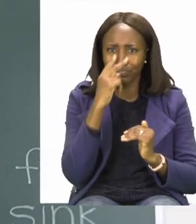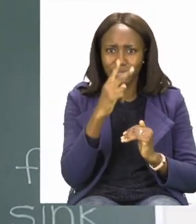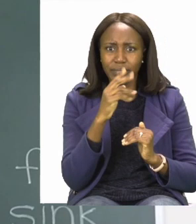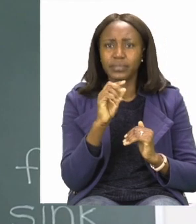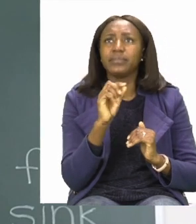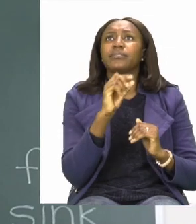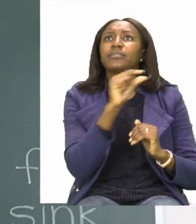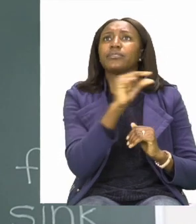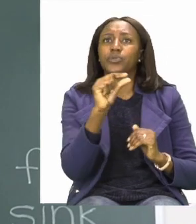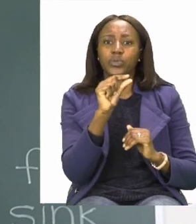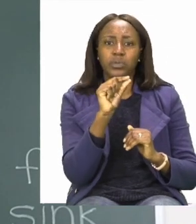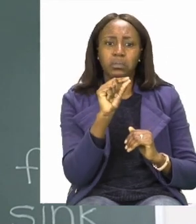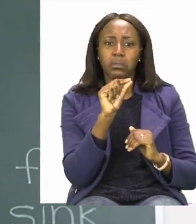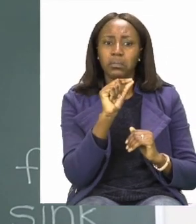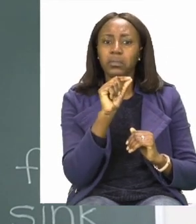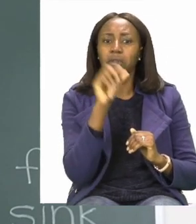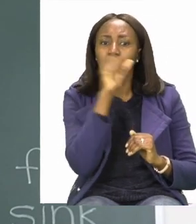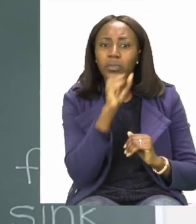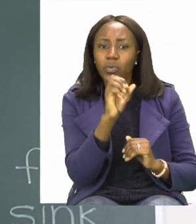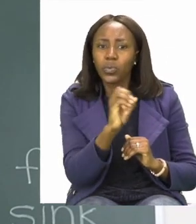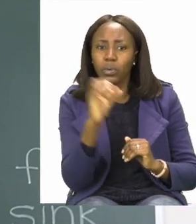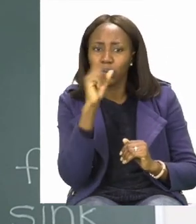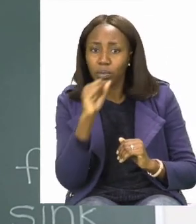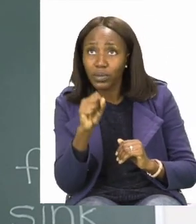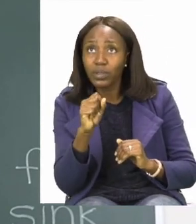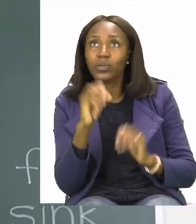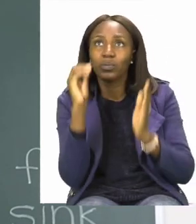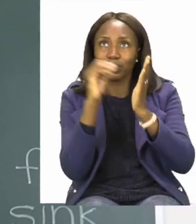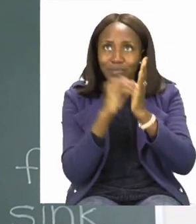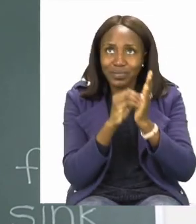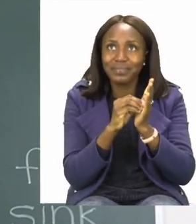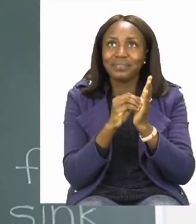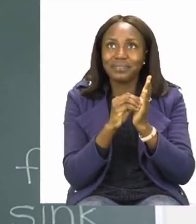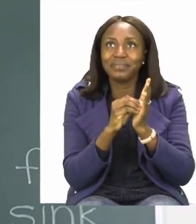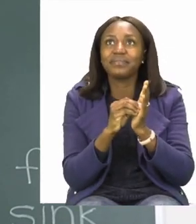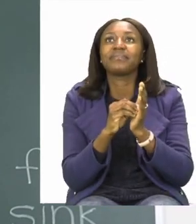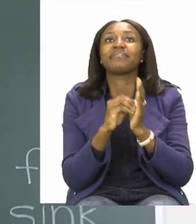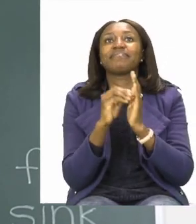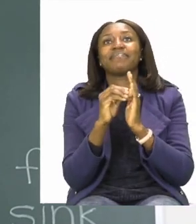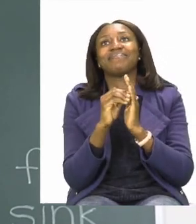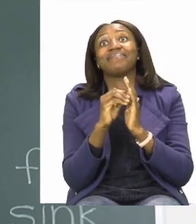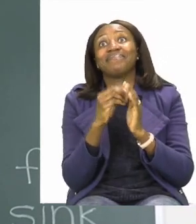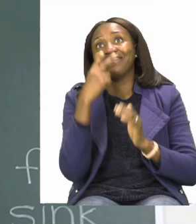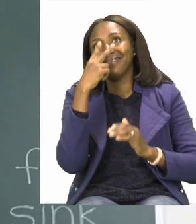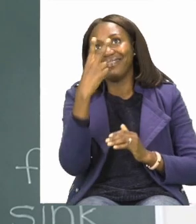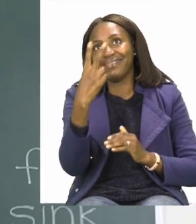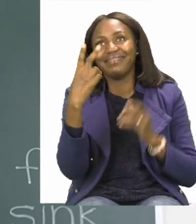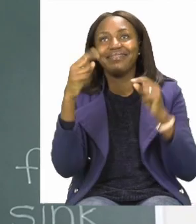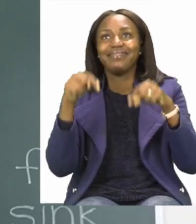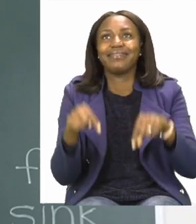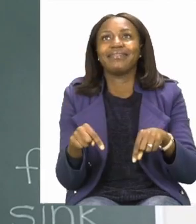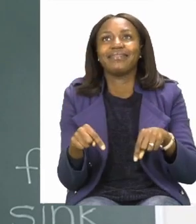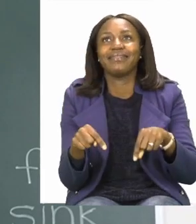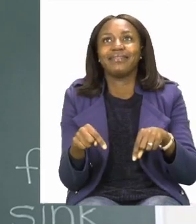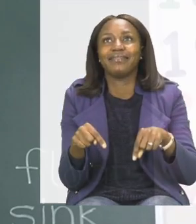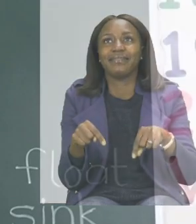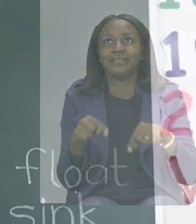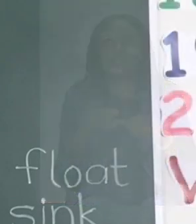put in the missing letters. I'll see you when you're done with your work after the advert break.